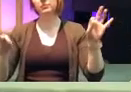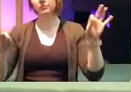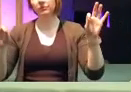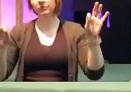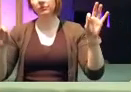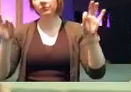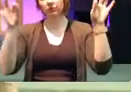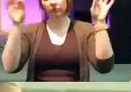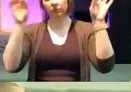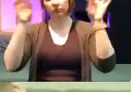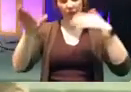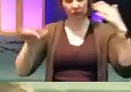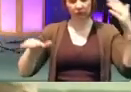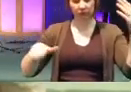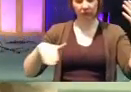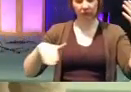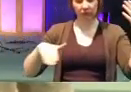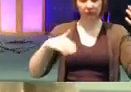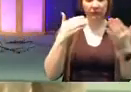all.